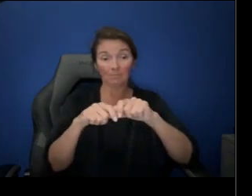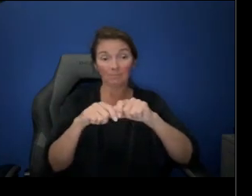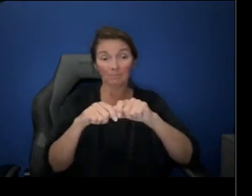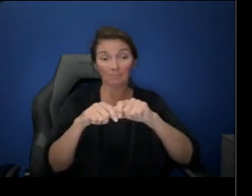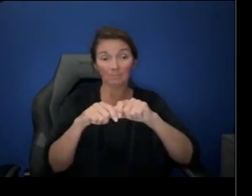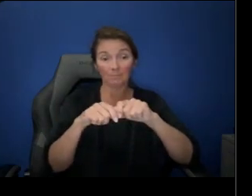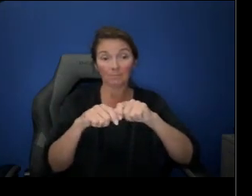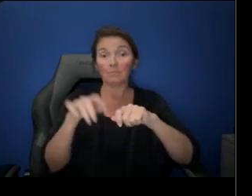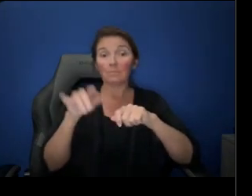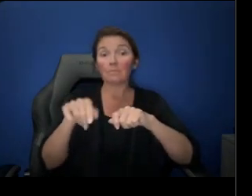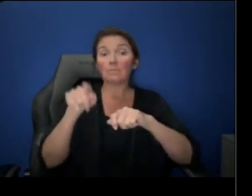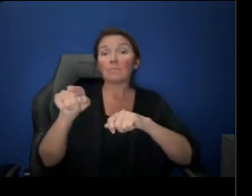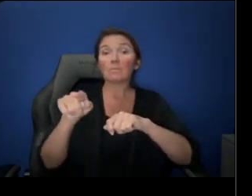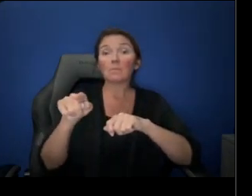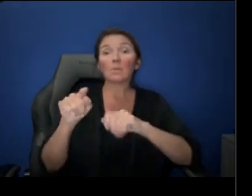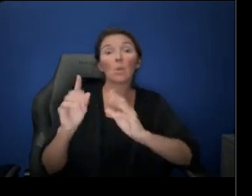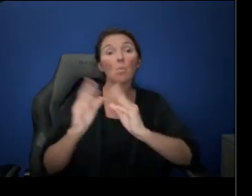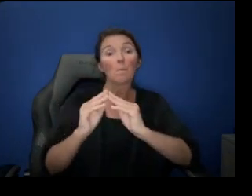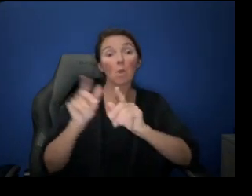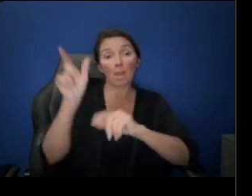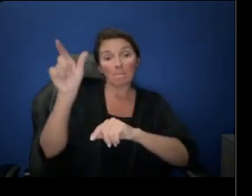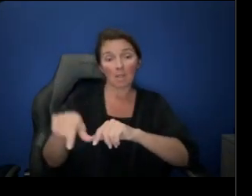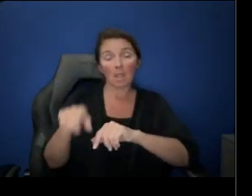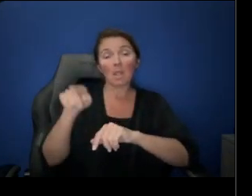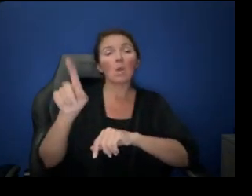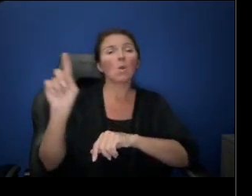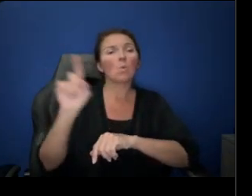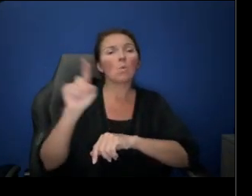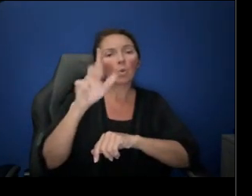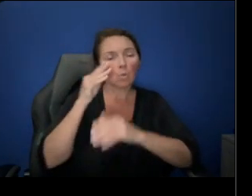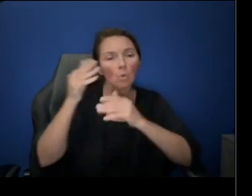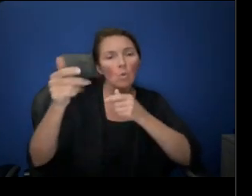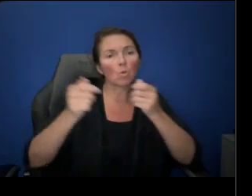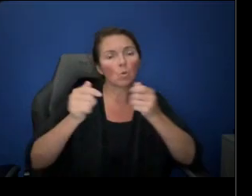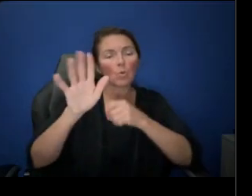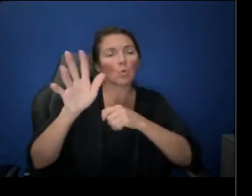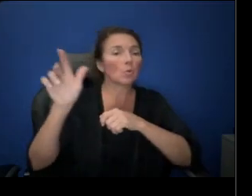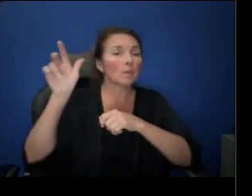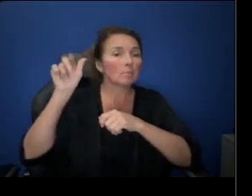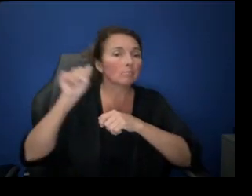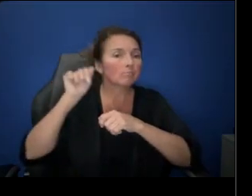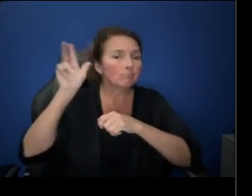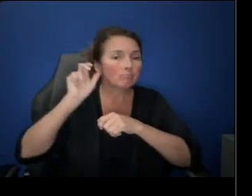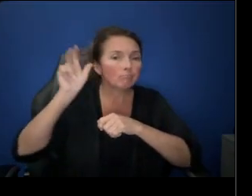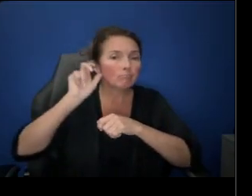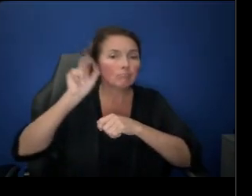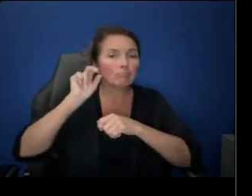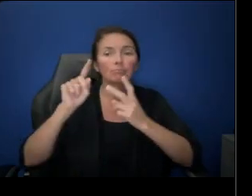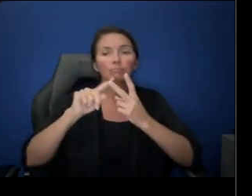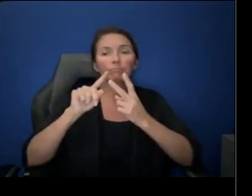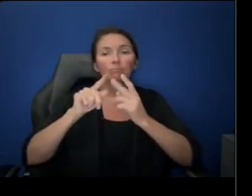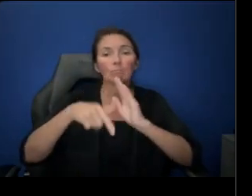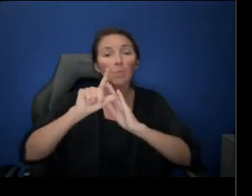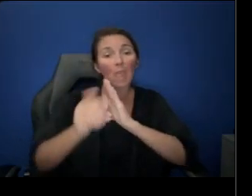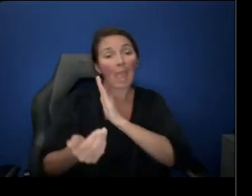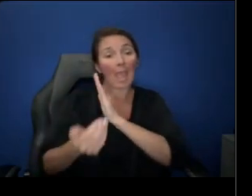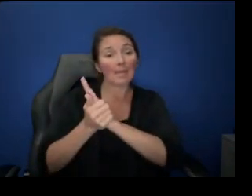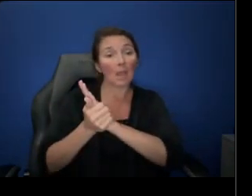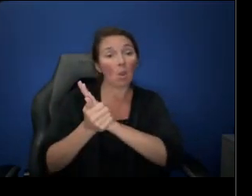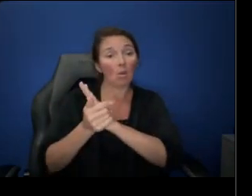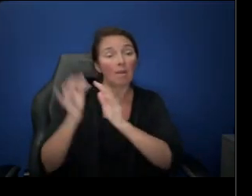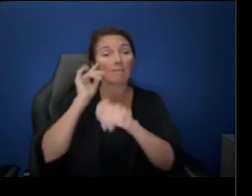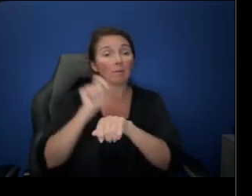The GoToWebinar control panel is where you will control your audio, review any attached handouts,